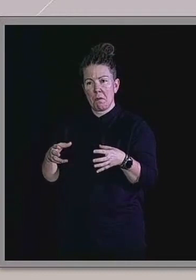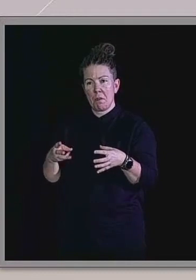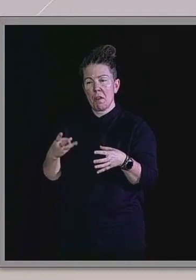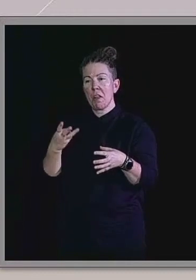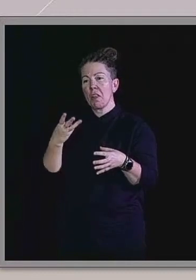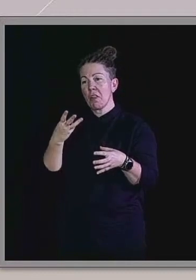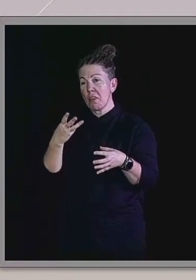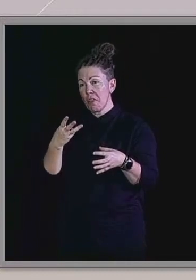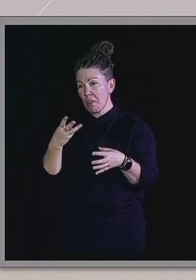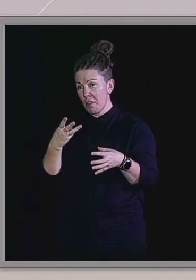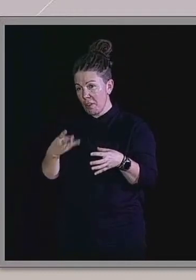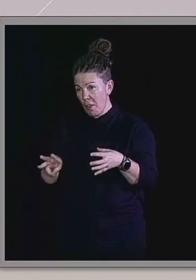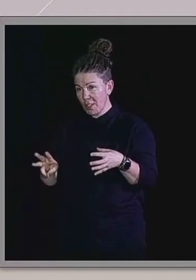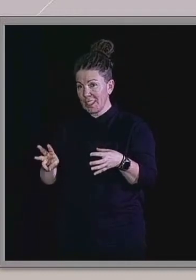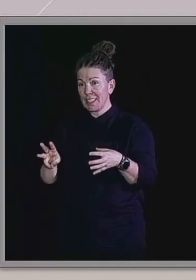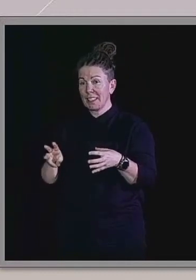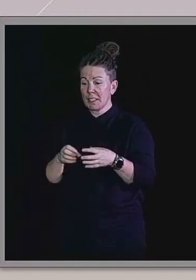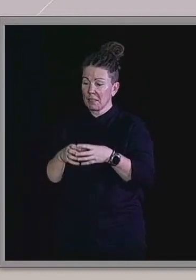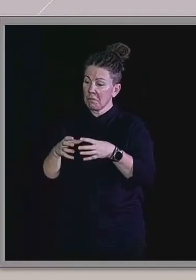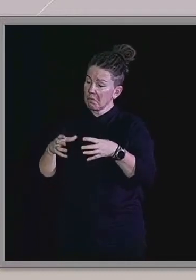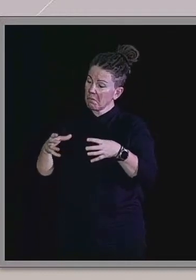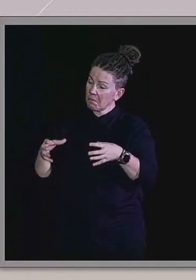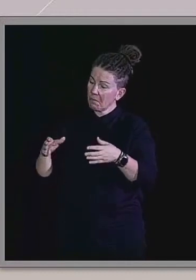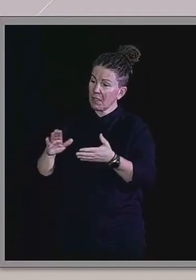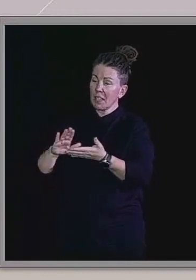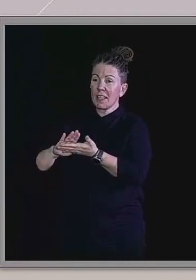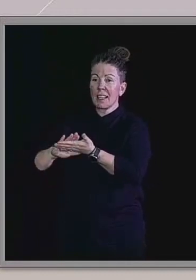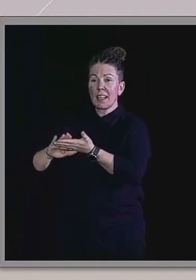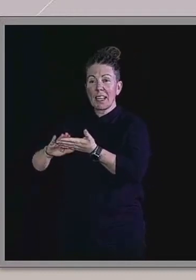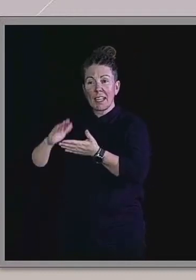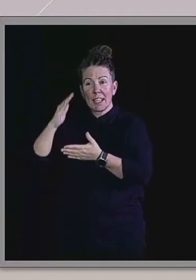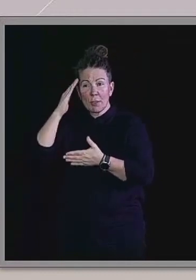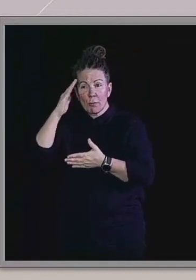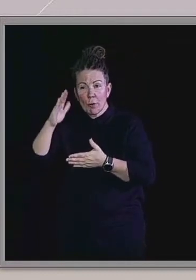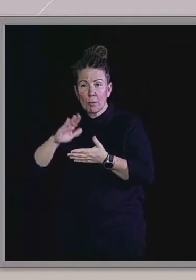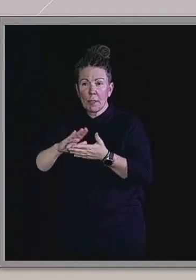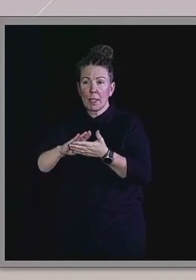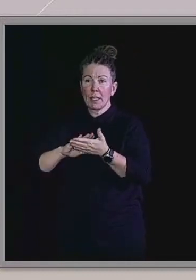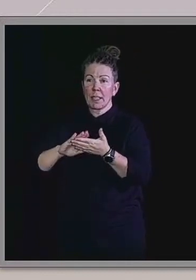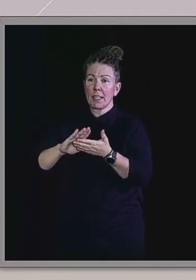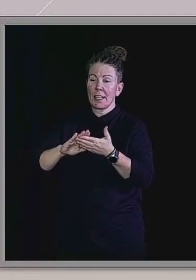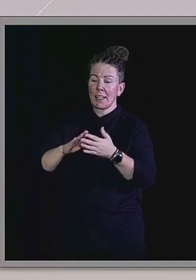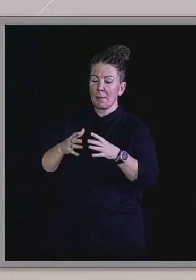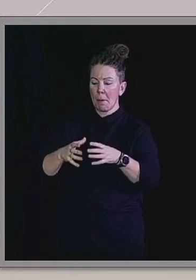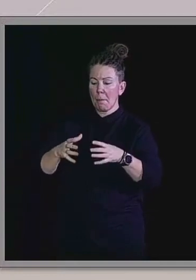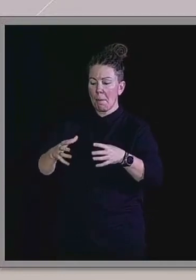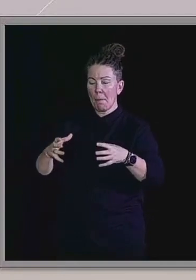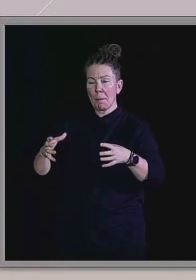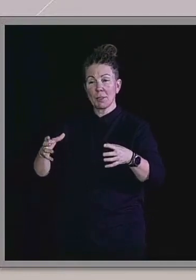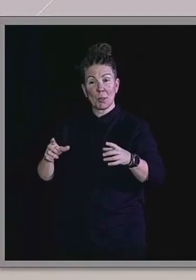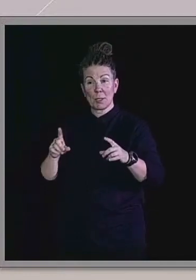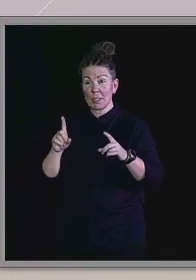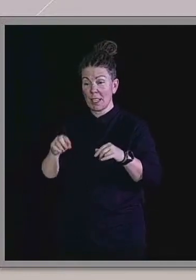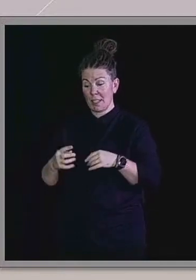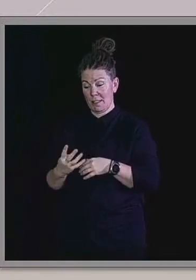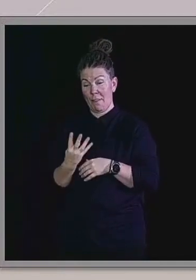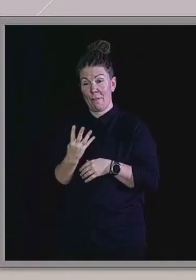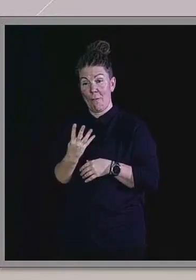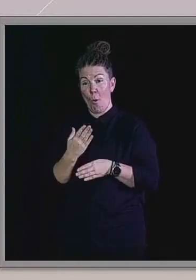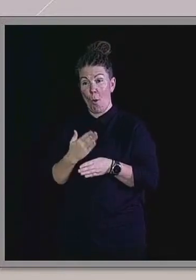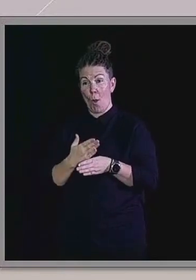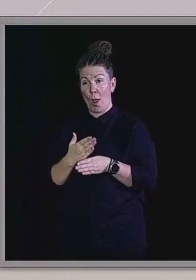management of cleaning the rooms and boardrooms and so on and so forth, right? So we started off with having 4